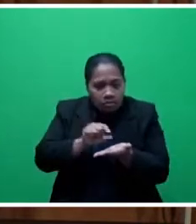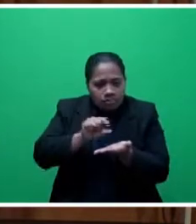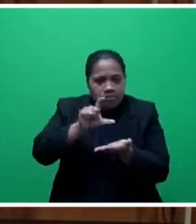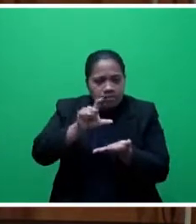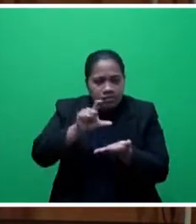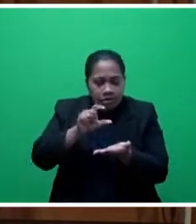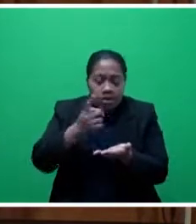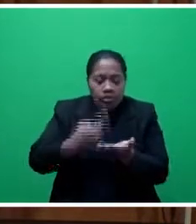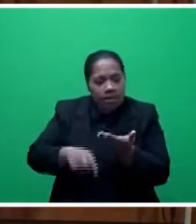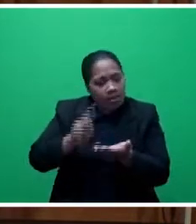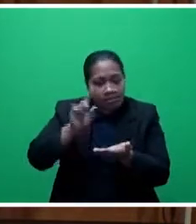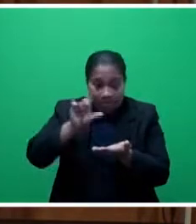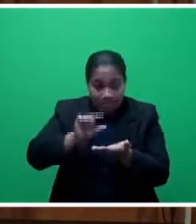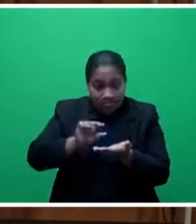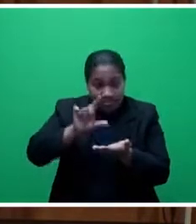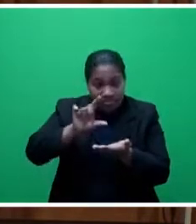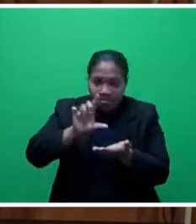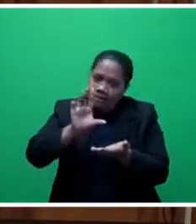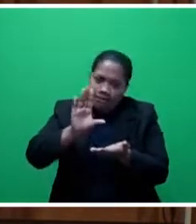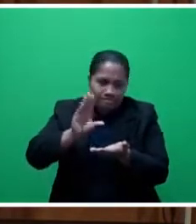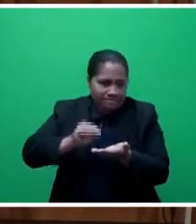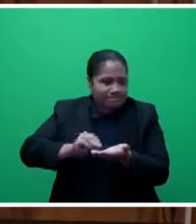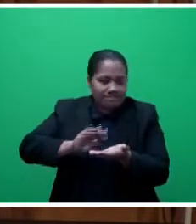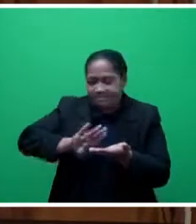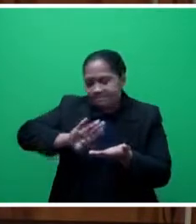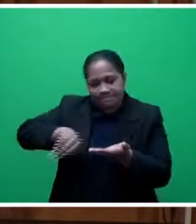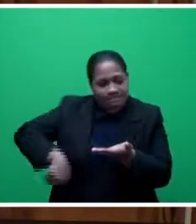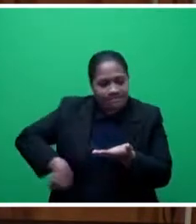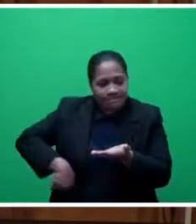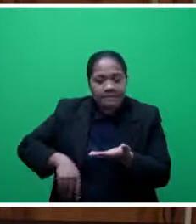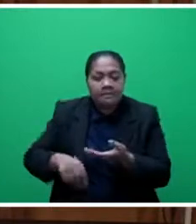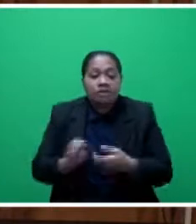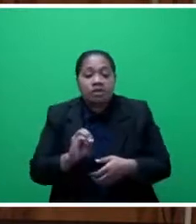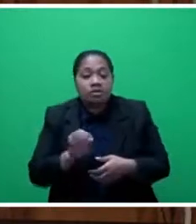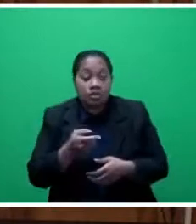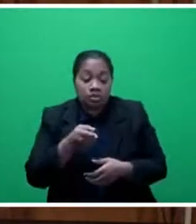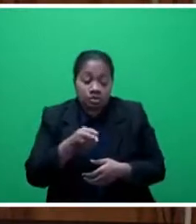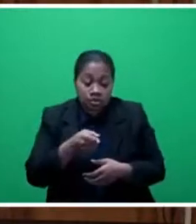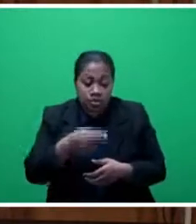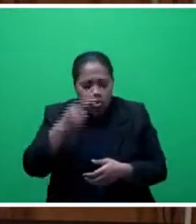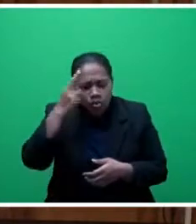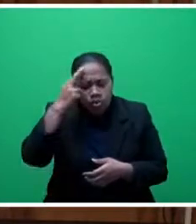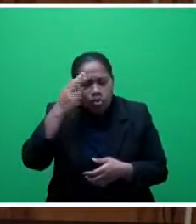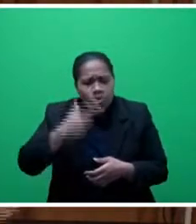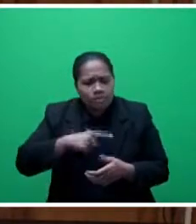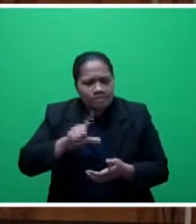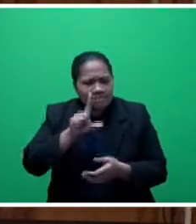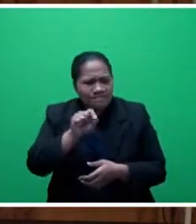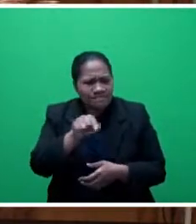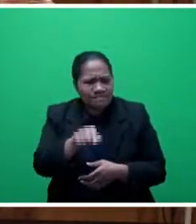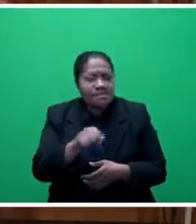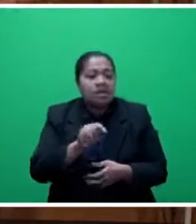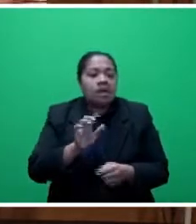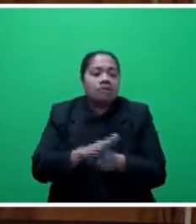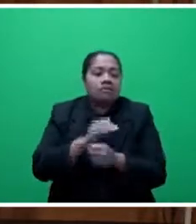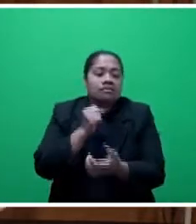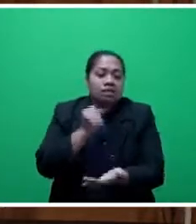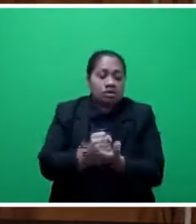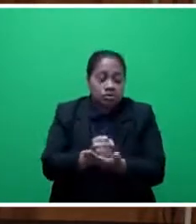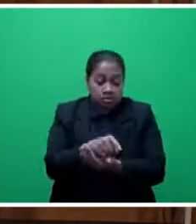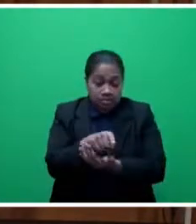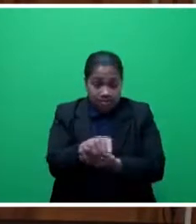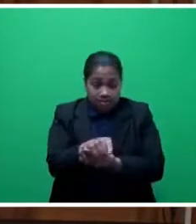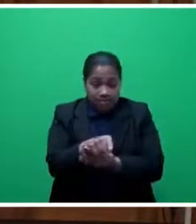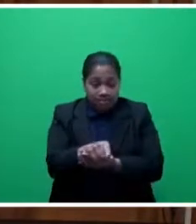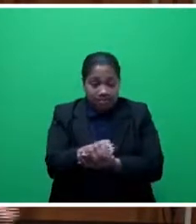when we've reduced duties quite significantly, the reason for doing so is to ensure that that reduction in